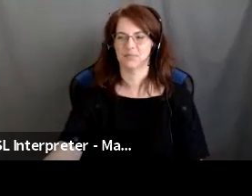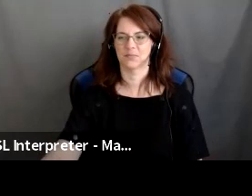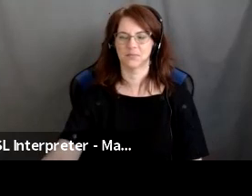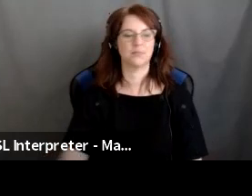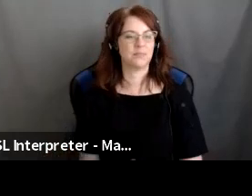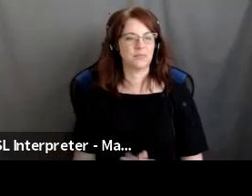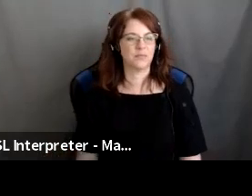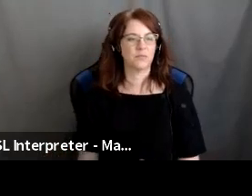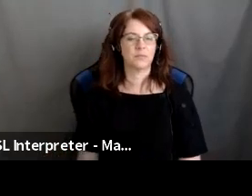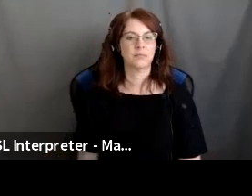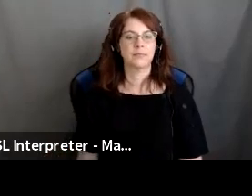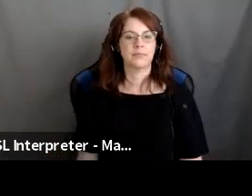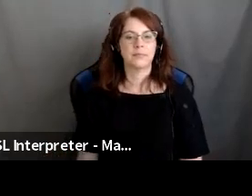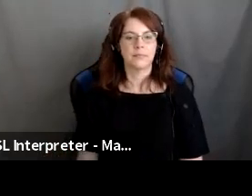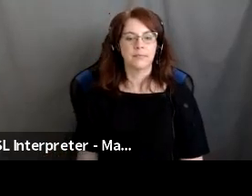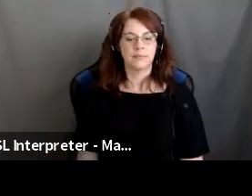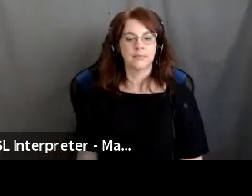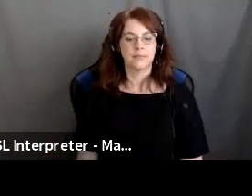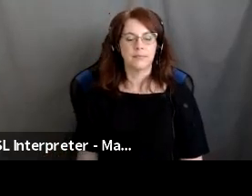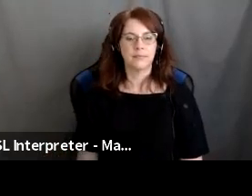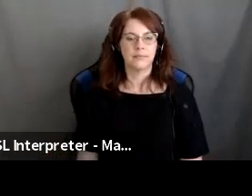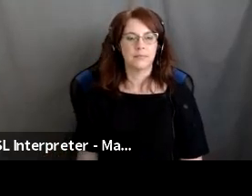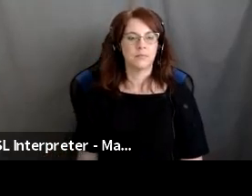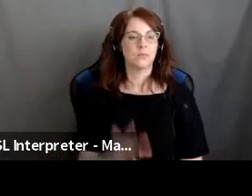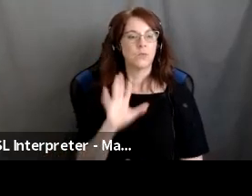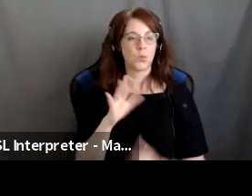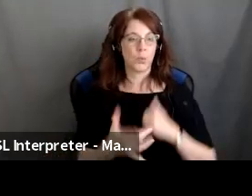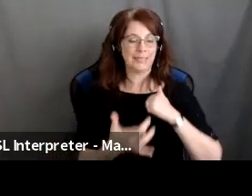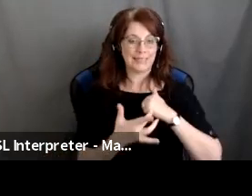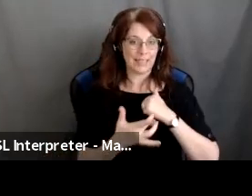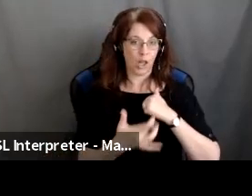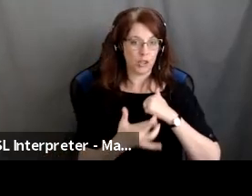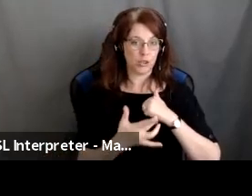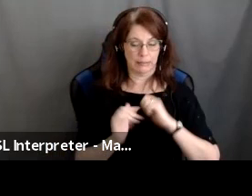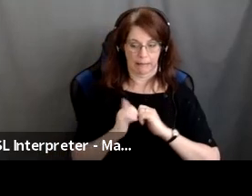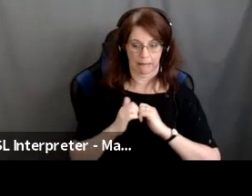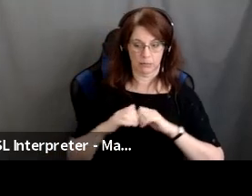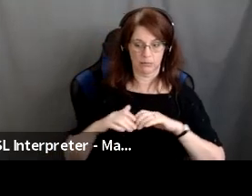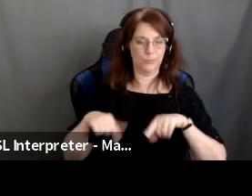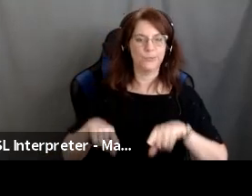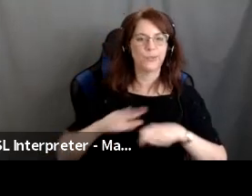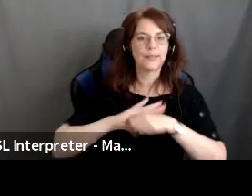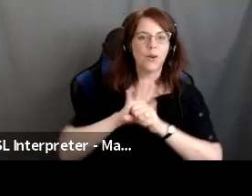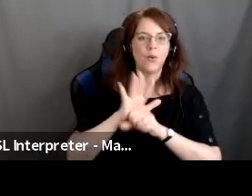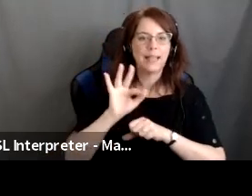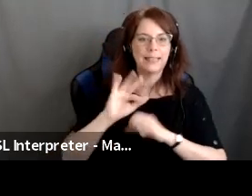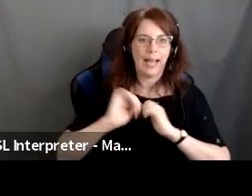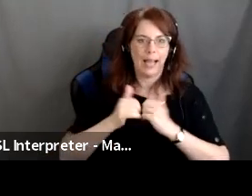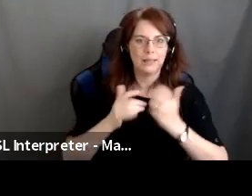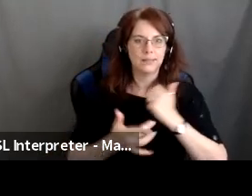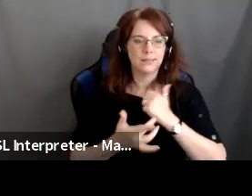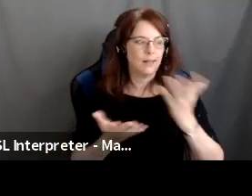Okay. So the technology etiquette during COVID-19, especially because